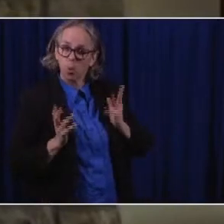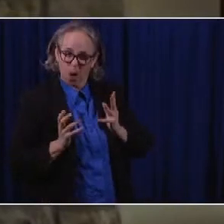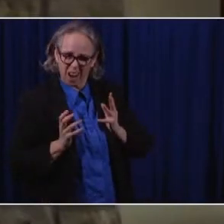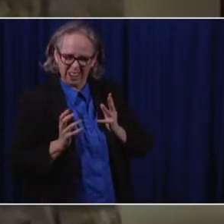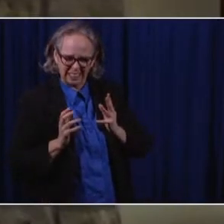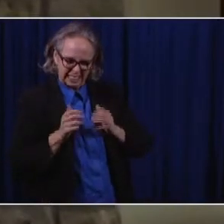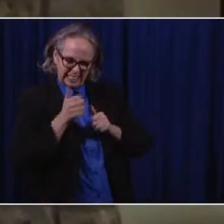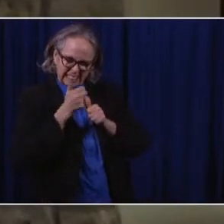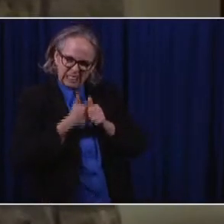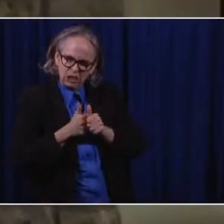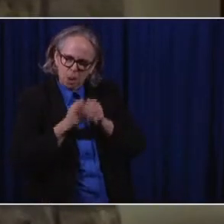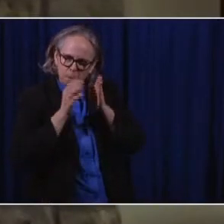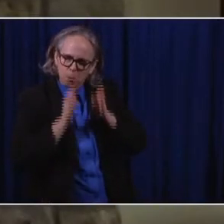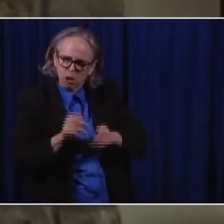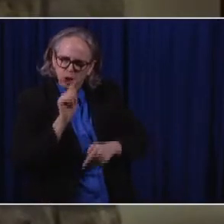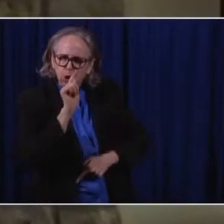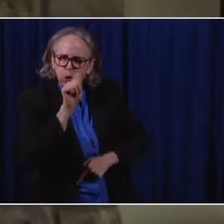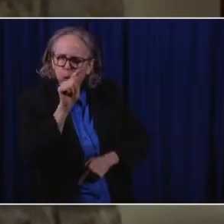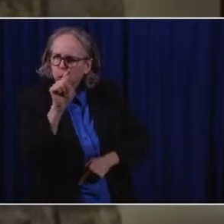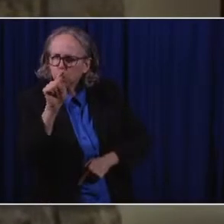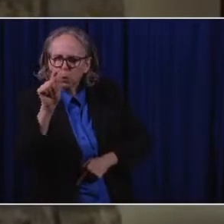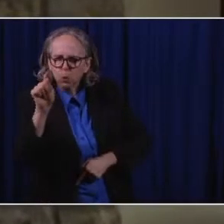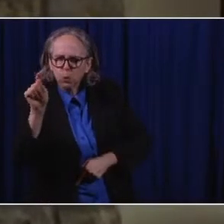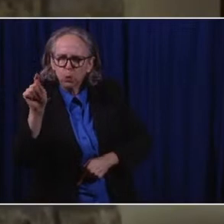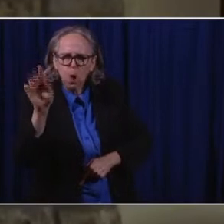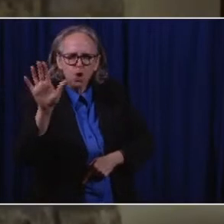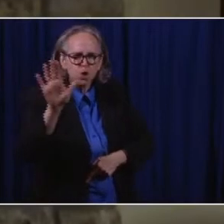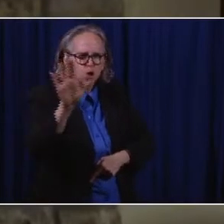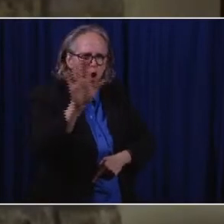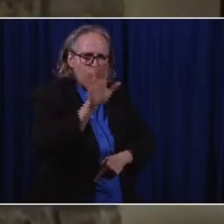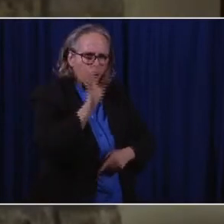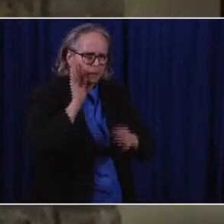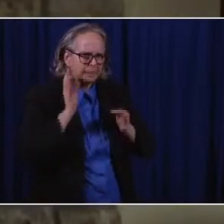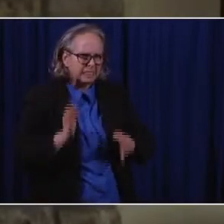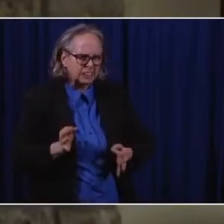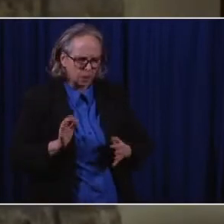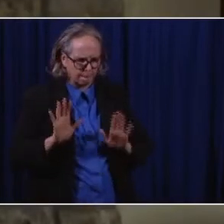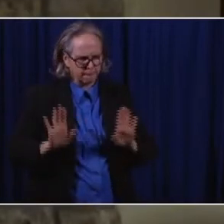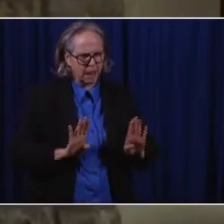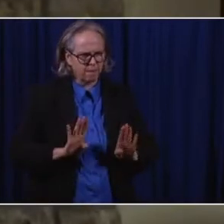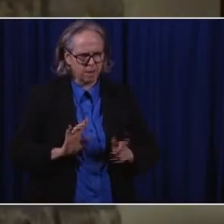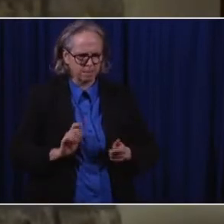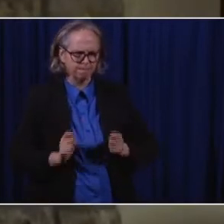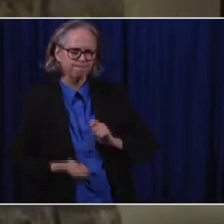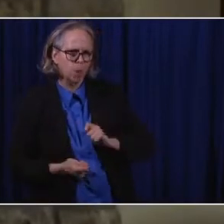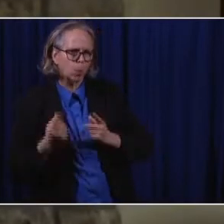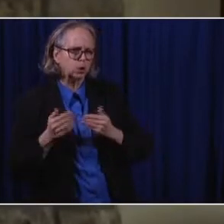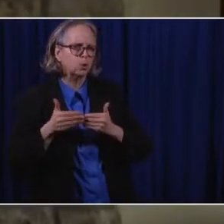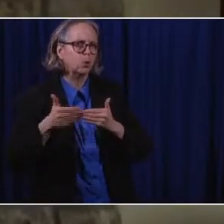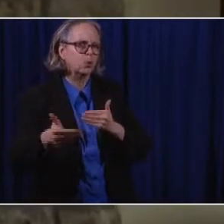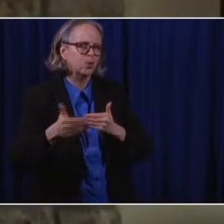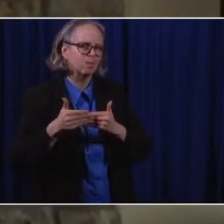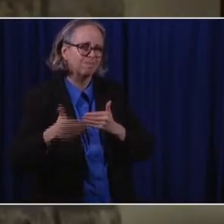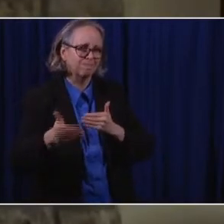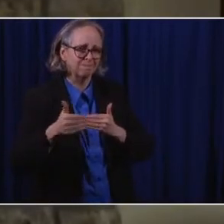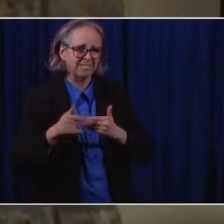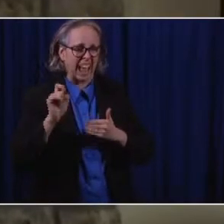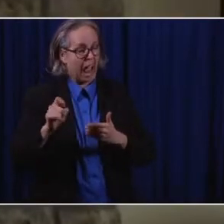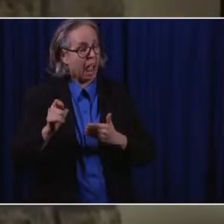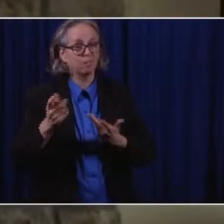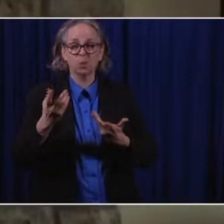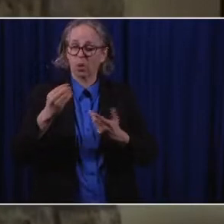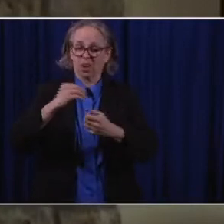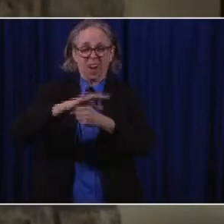3 weeks, 4 weeks, up until the first of the year, and we may have to continue to do that, but we've got to knock this thing down, and we can do